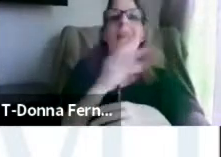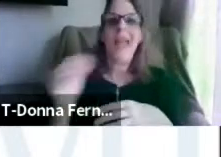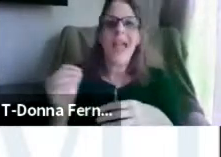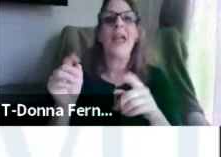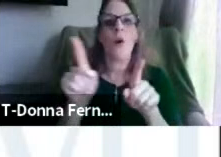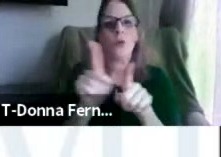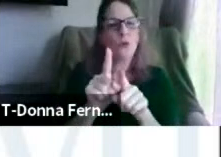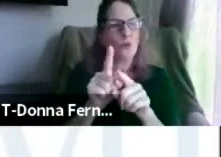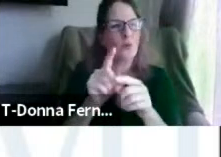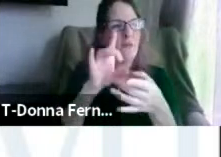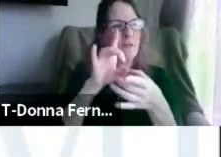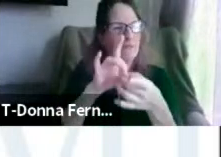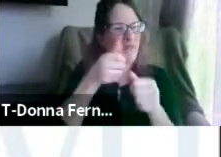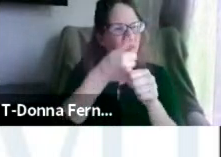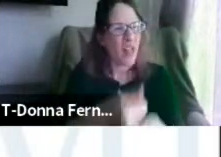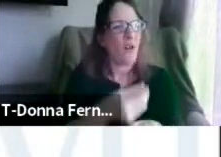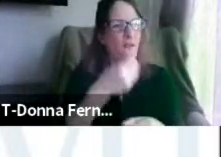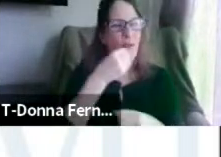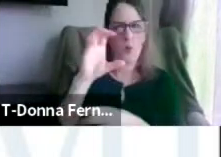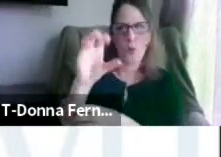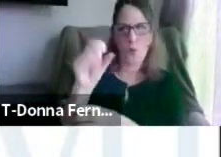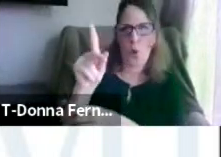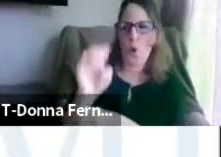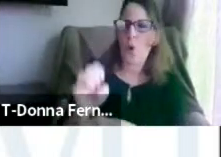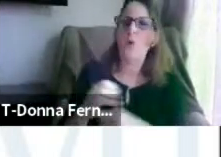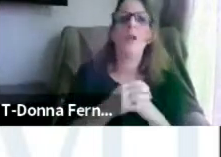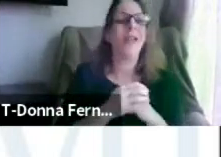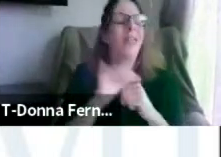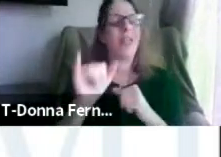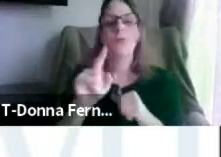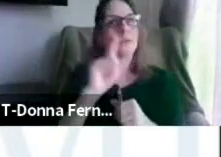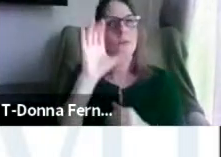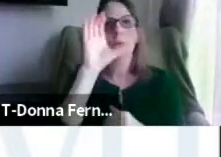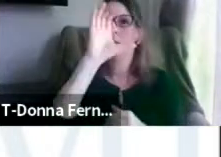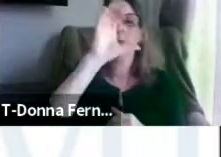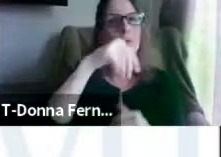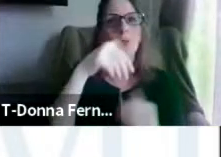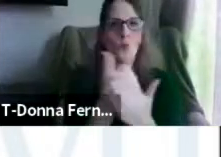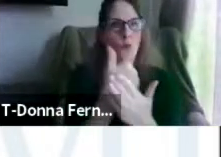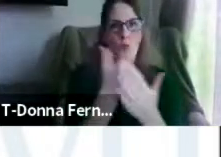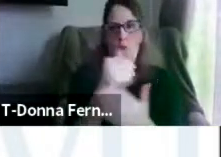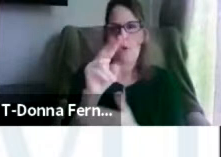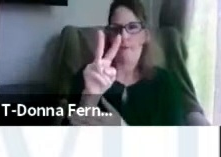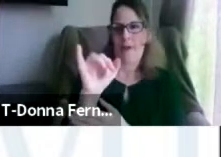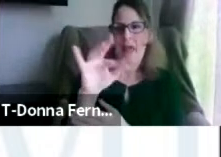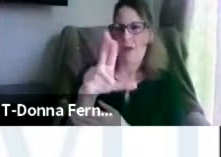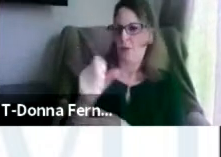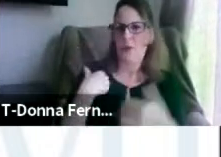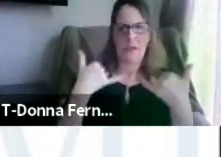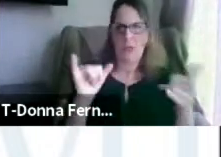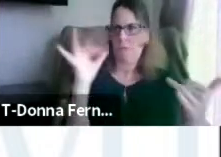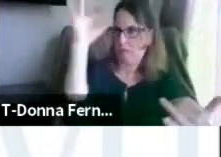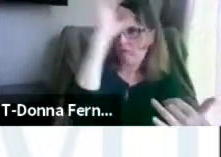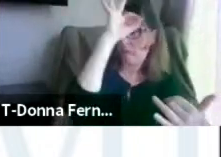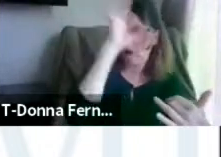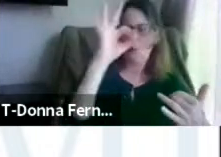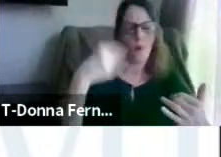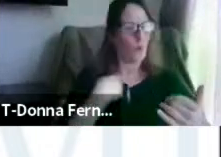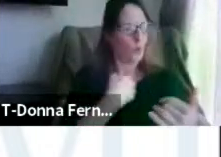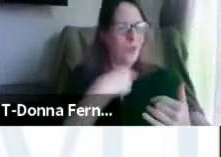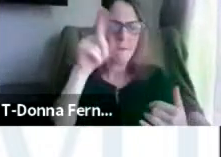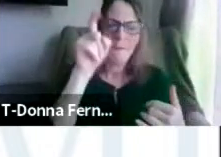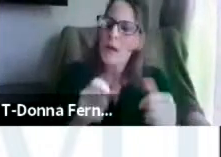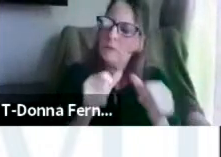Code. This is a novel virus, and much remains unknown. It is so important that we remain flexible during